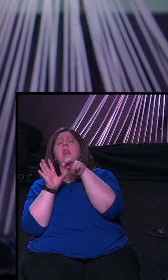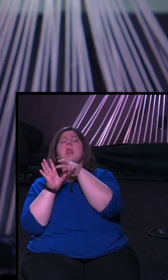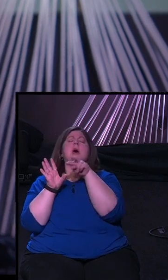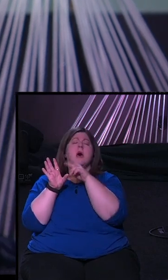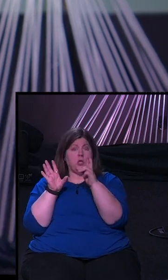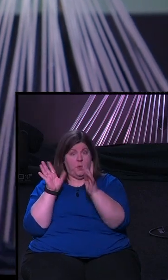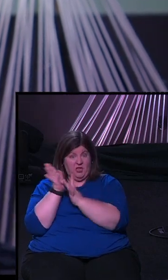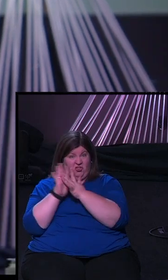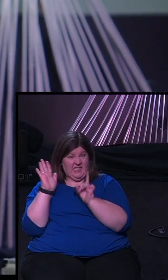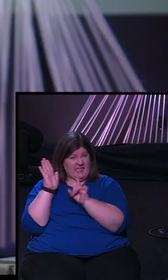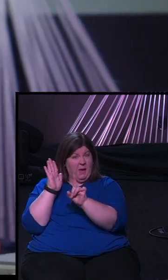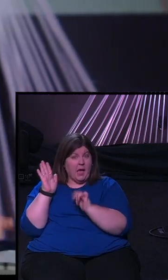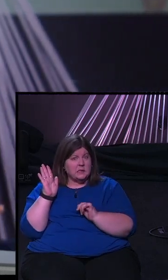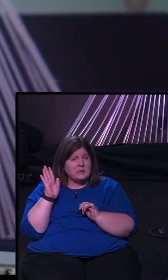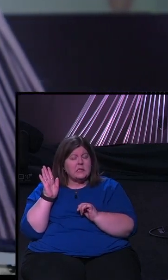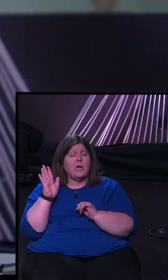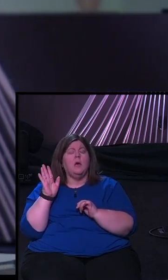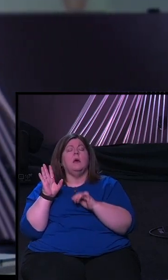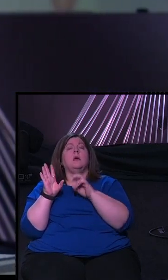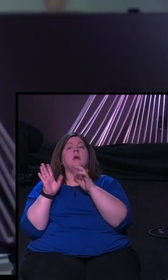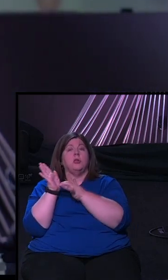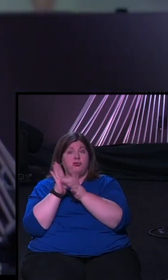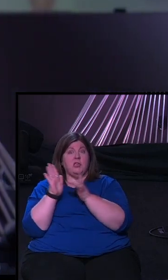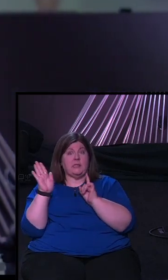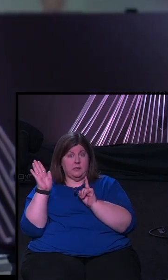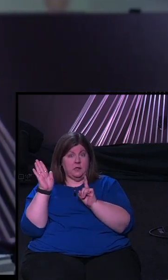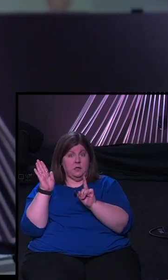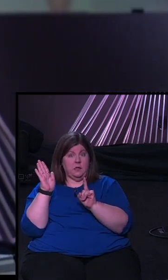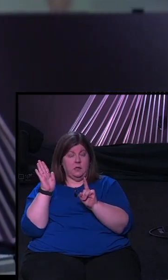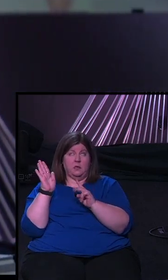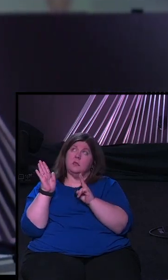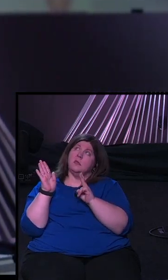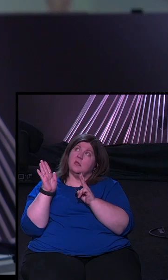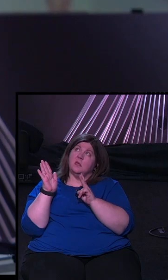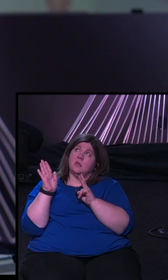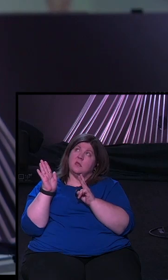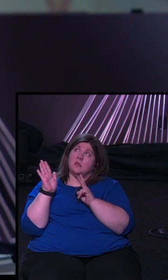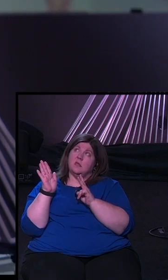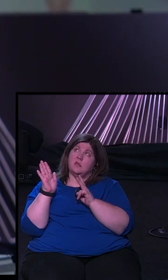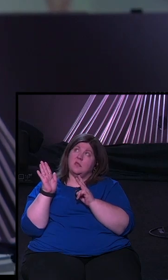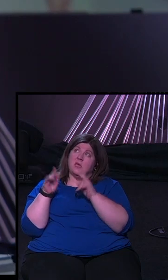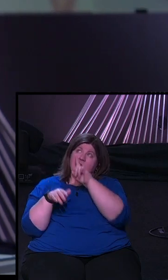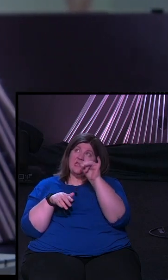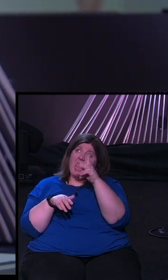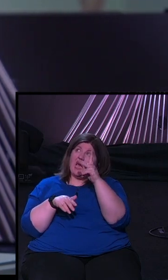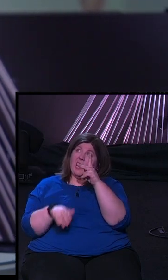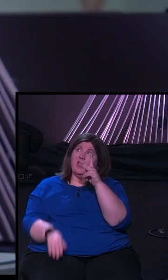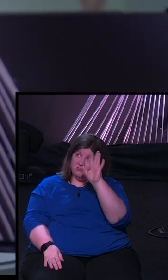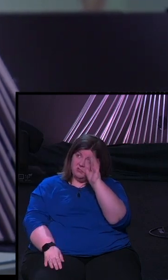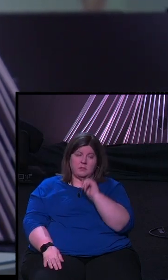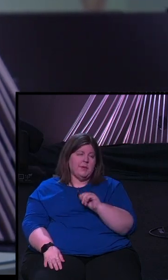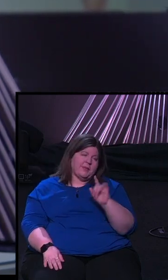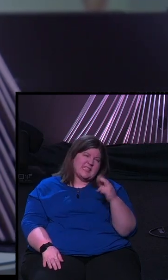hoping Jesus passes right by in front of him. And it says this, when Jesus came by, he looked up at Zach, and he called him by name. Zach,